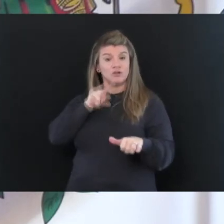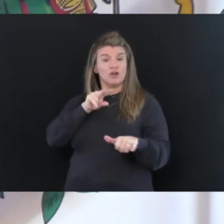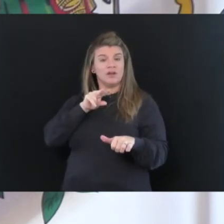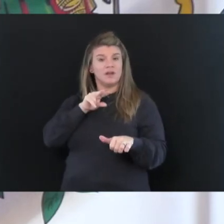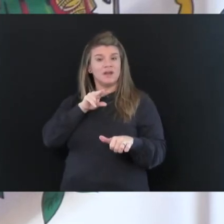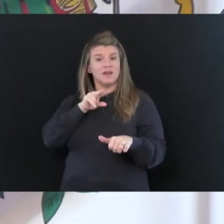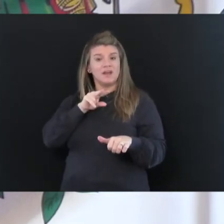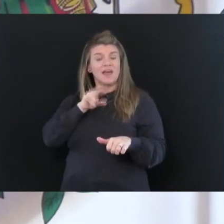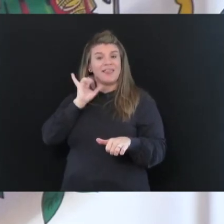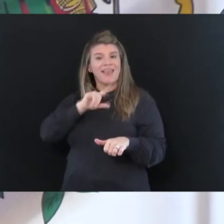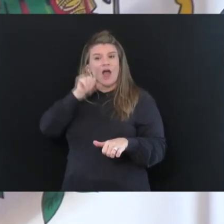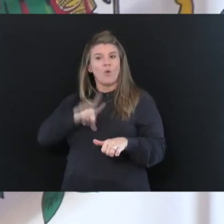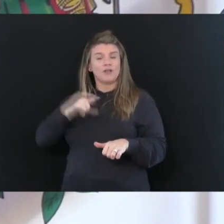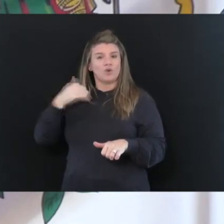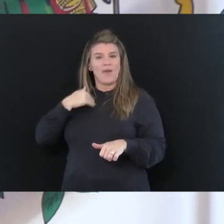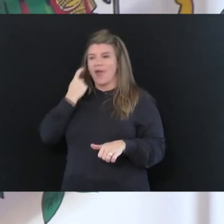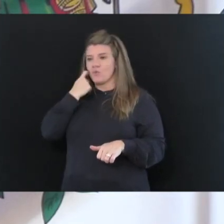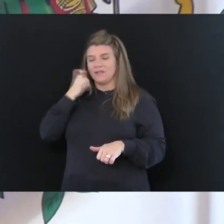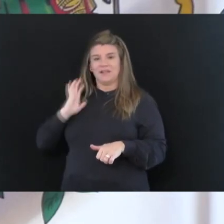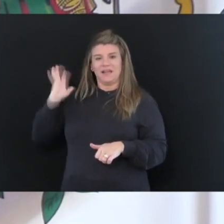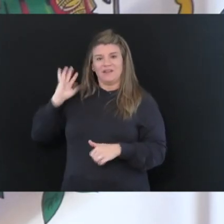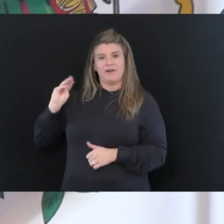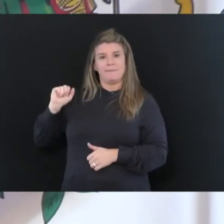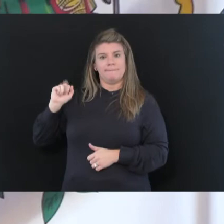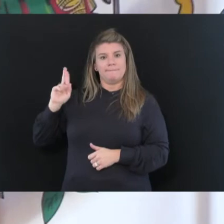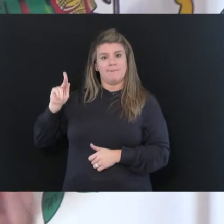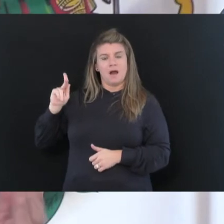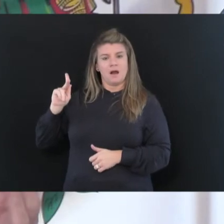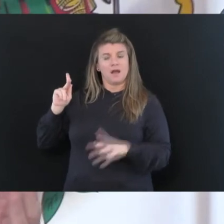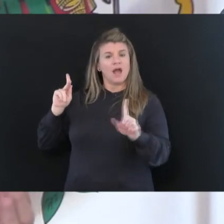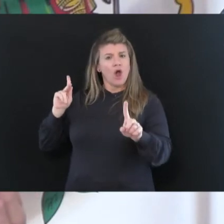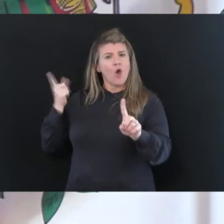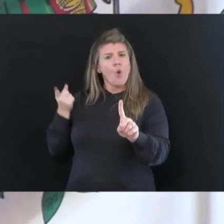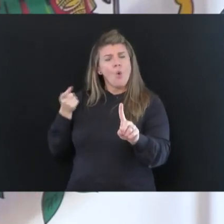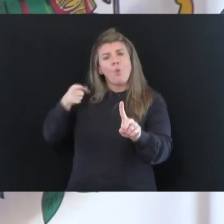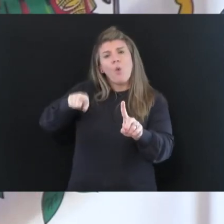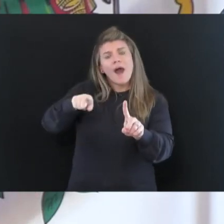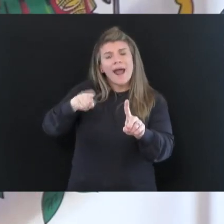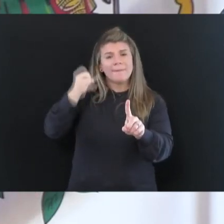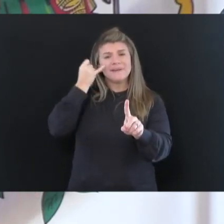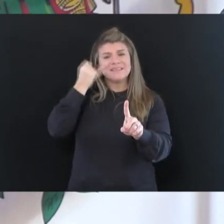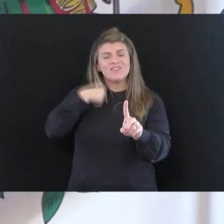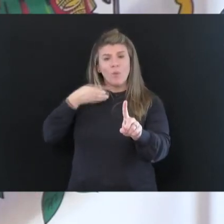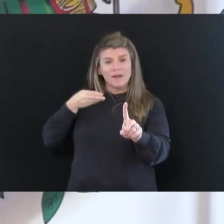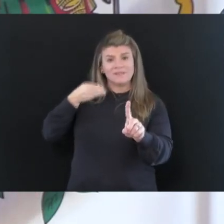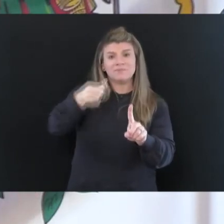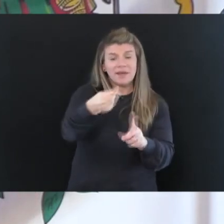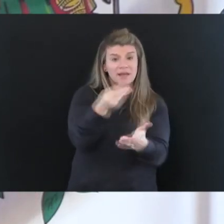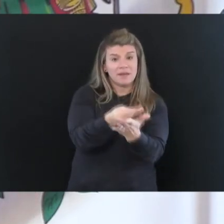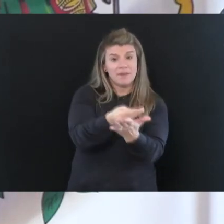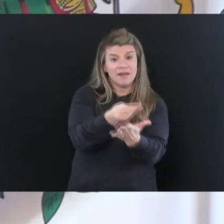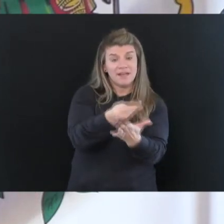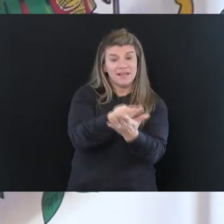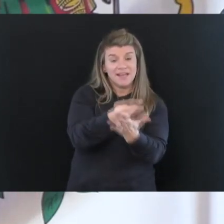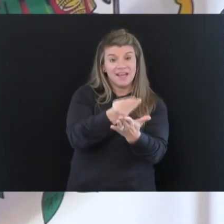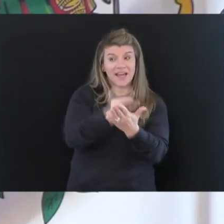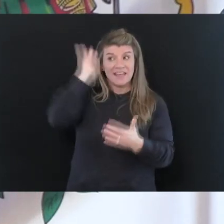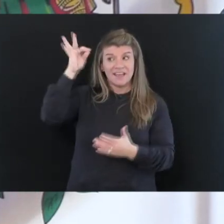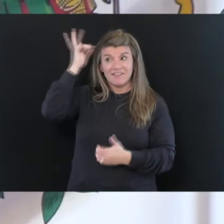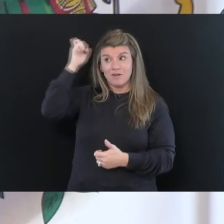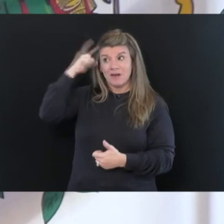Curtis's question just a few minutes ago. What happens if we spend the money that the federal government has given us through the